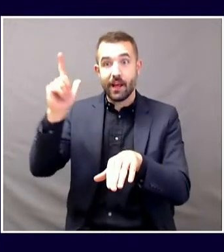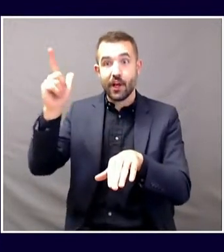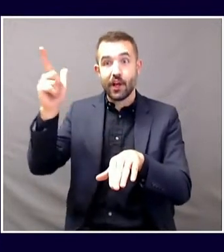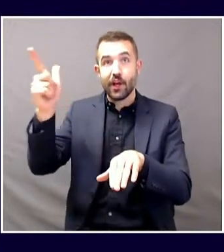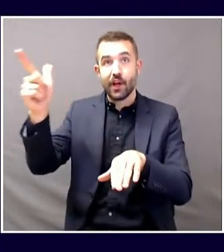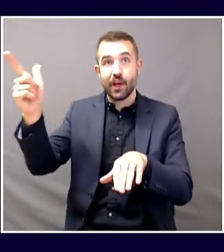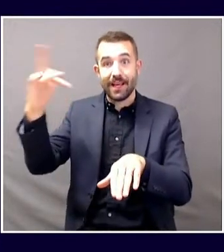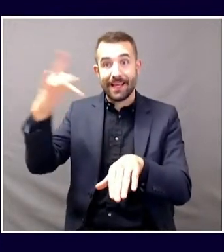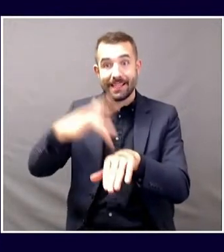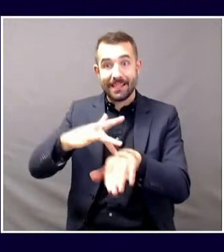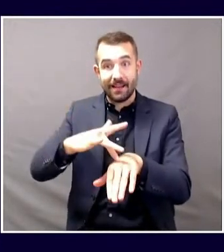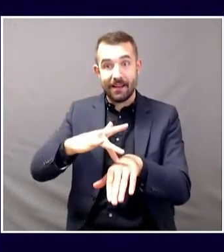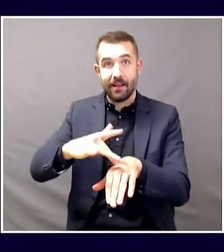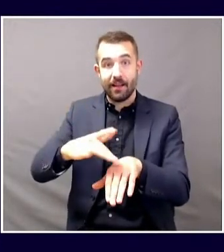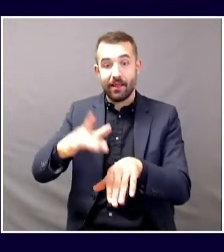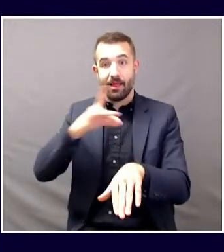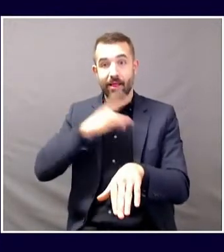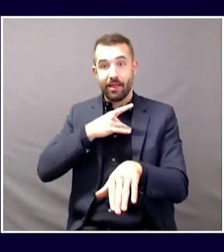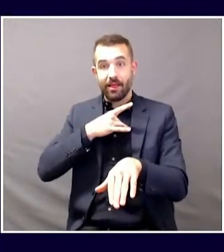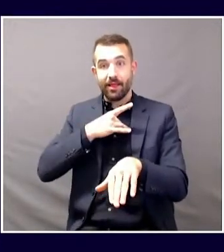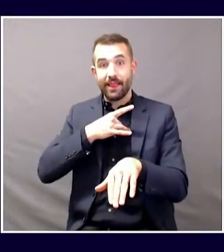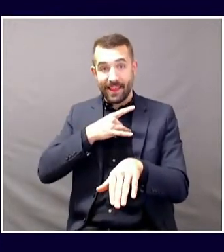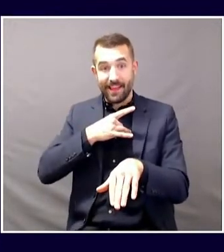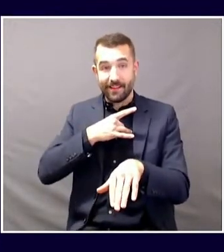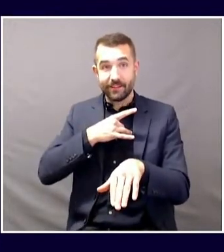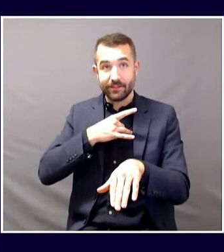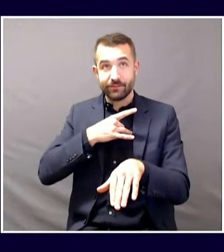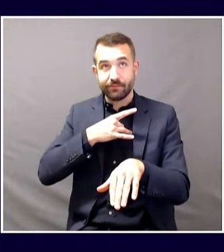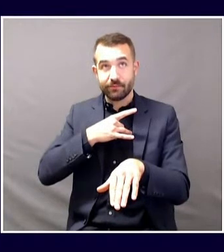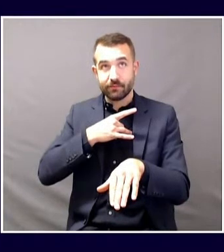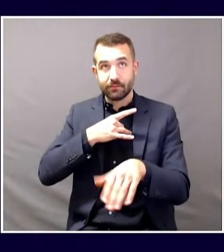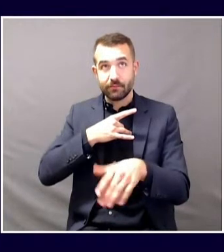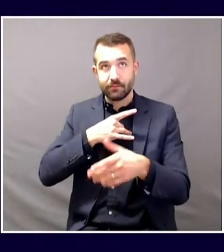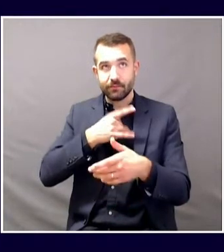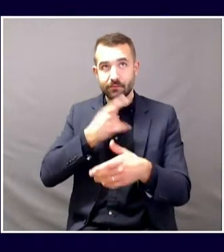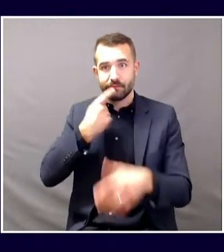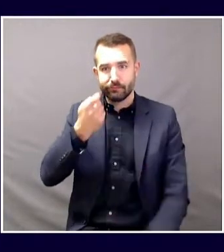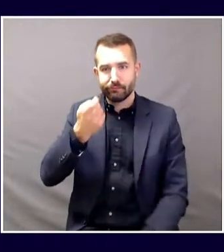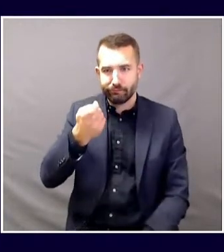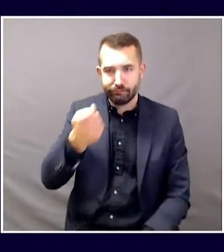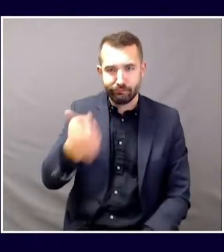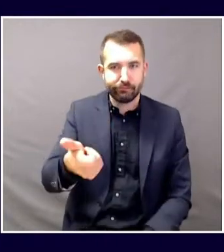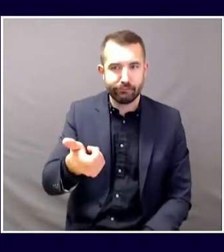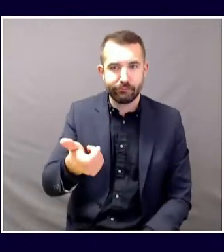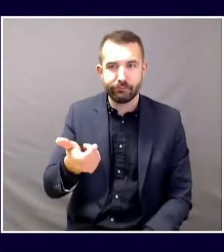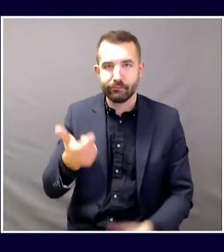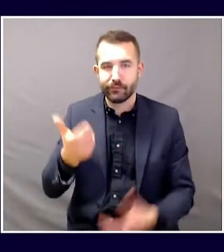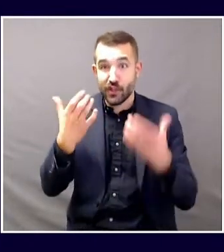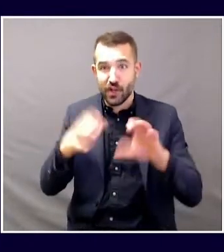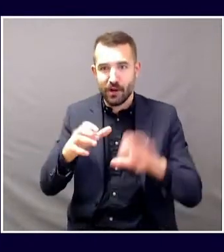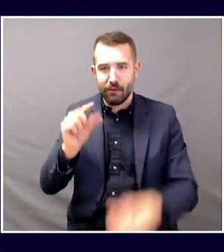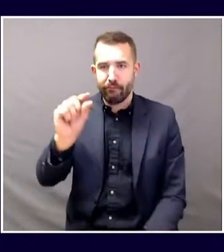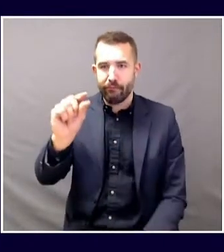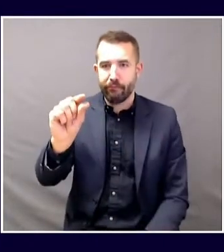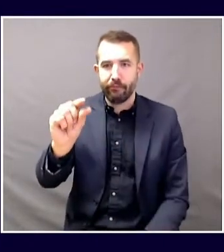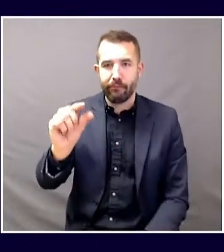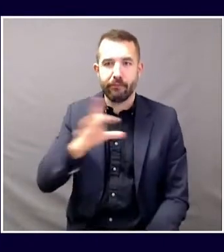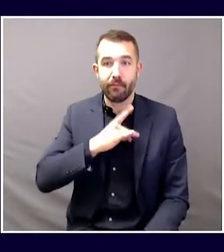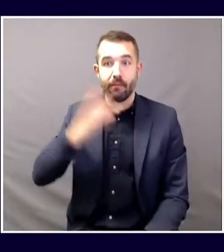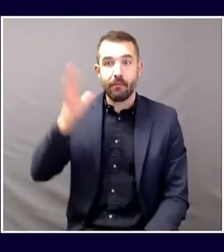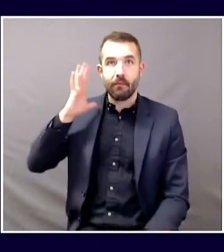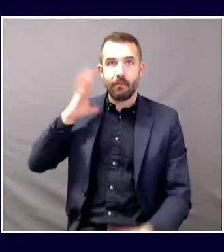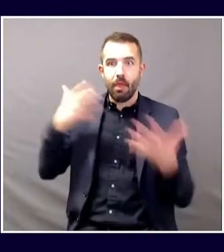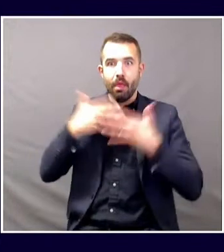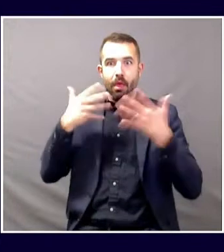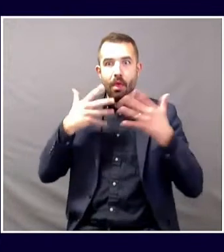lower than what some folks feared it was back in March. That's a good thing. But to be sure, there's not a special